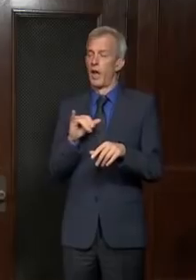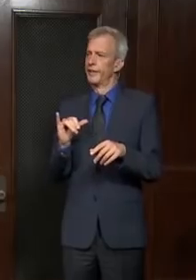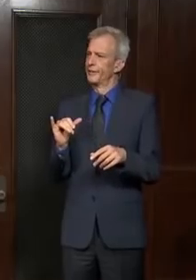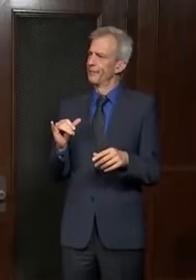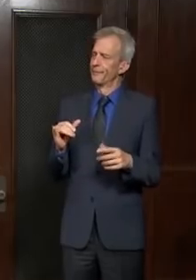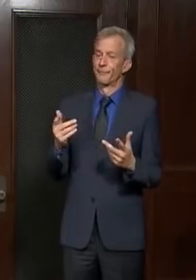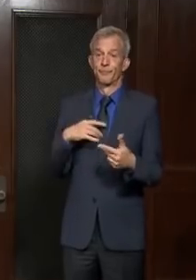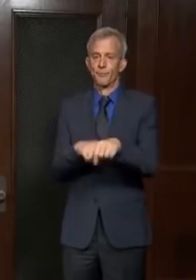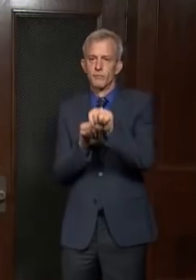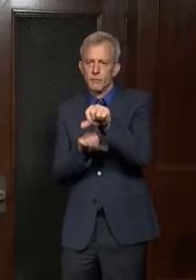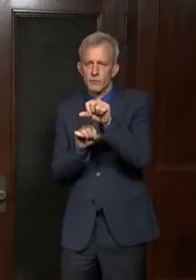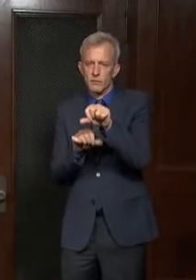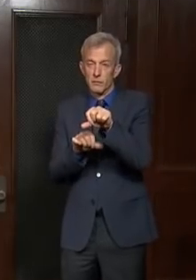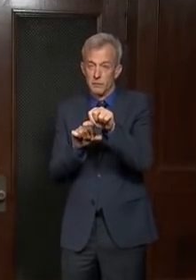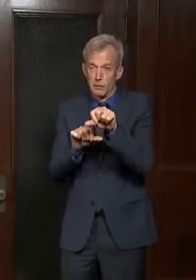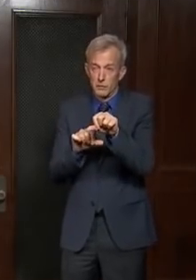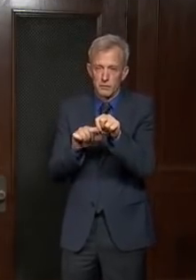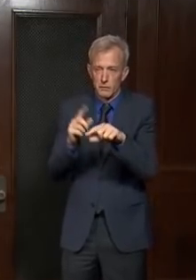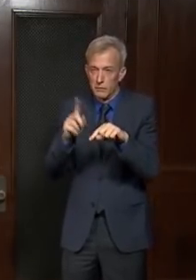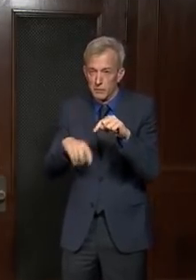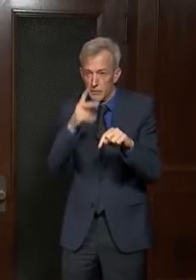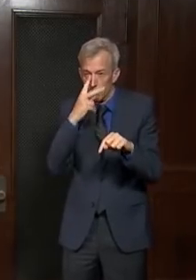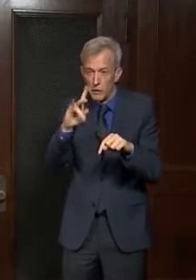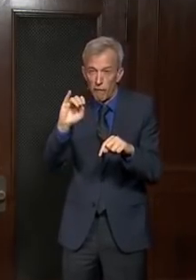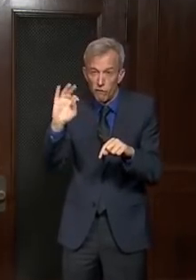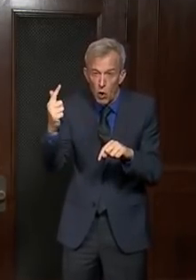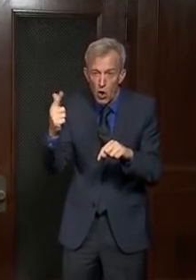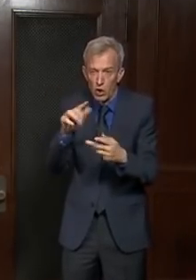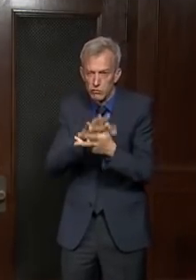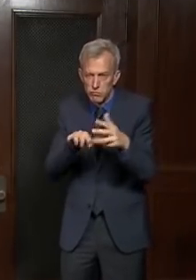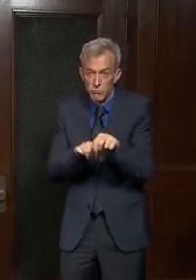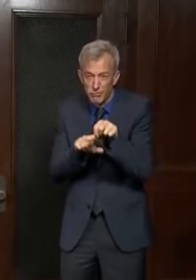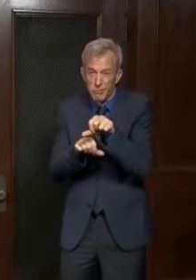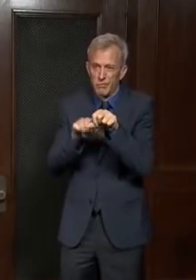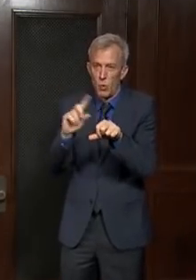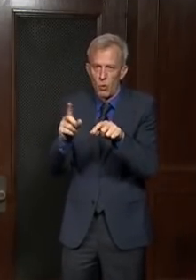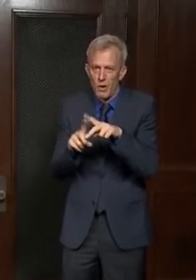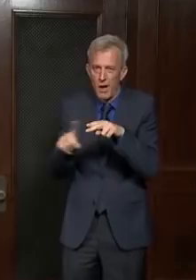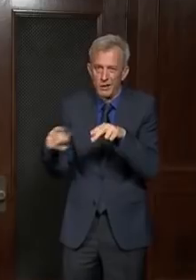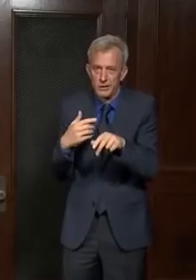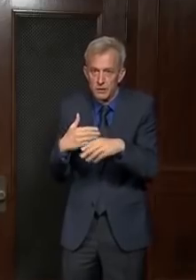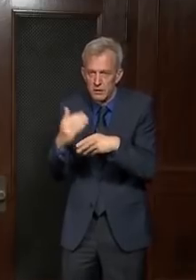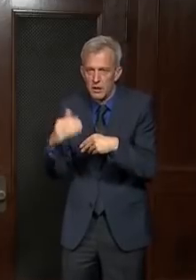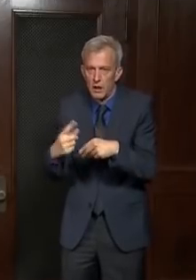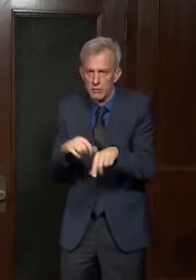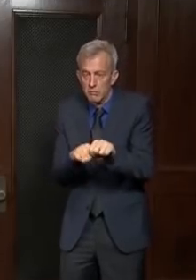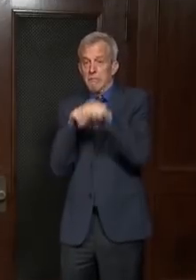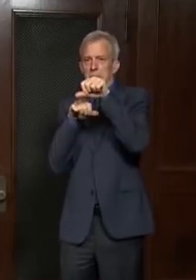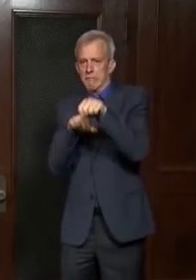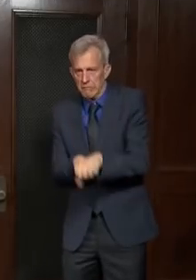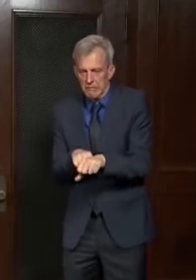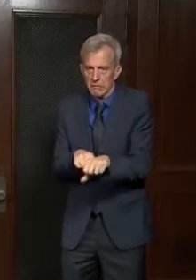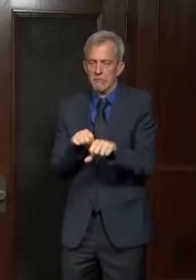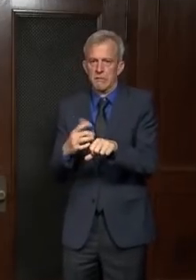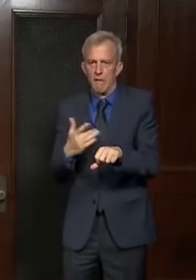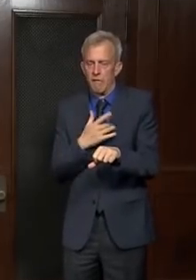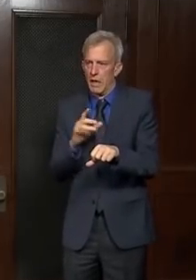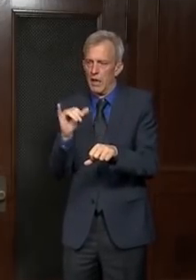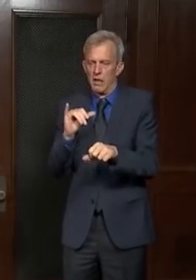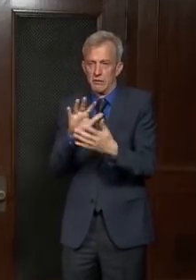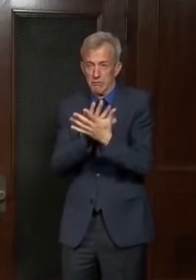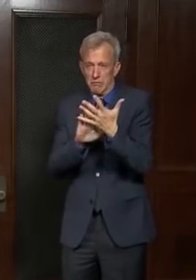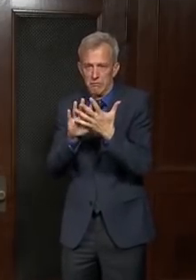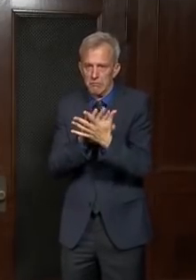road that's bumpy. You never know when there's going to be an off-ramp, when the next bump will hit. There's so much that seems unknown.